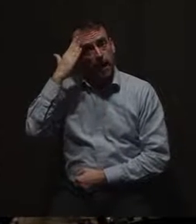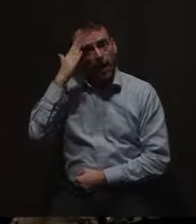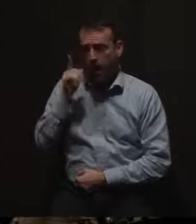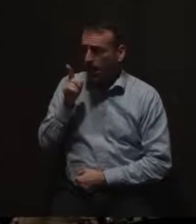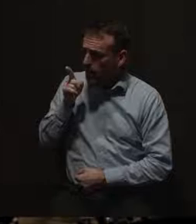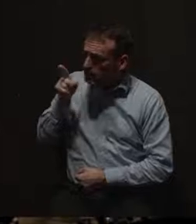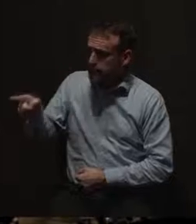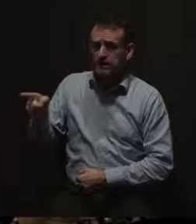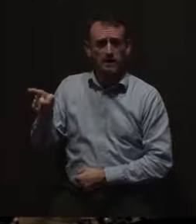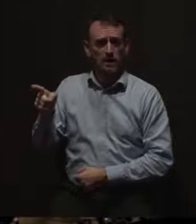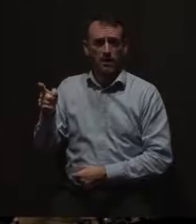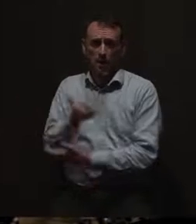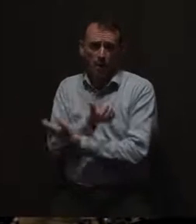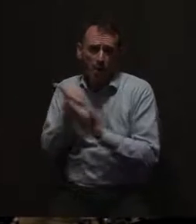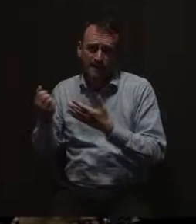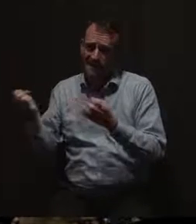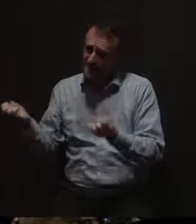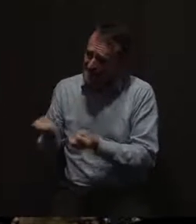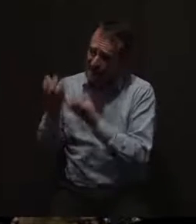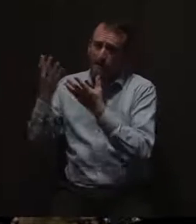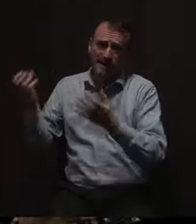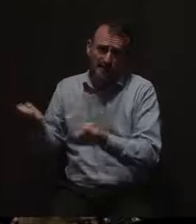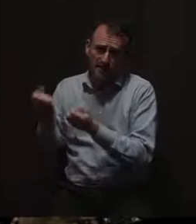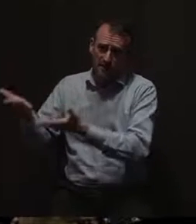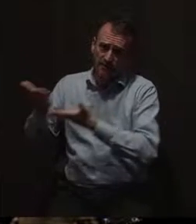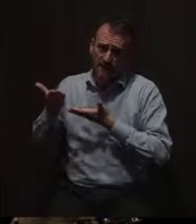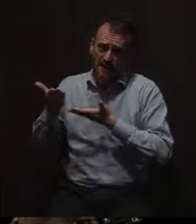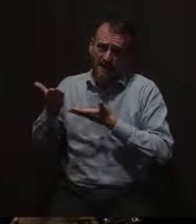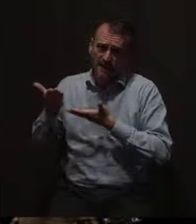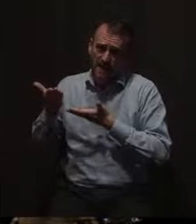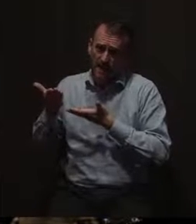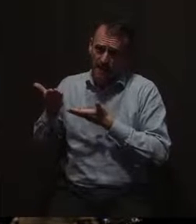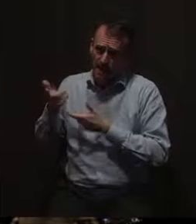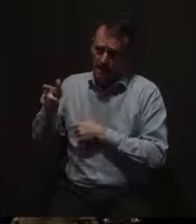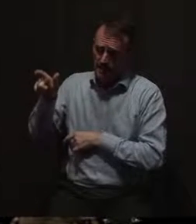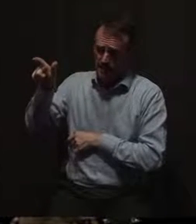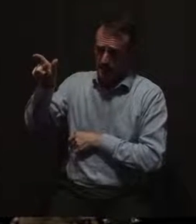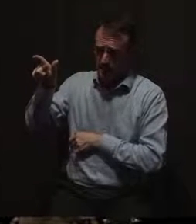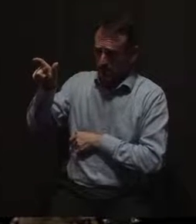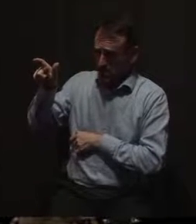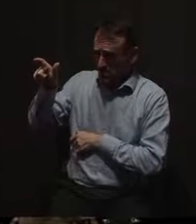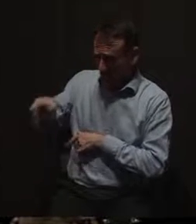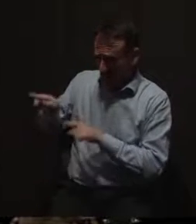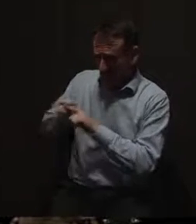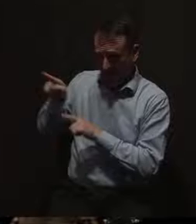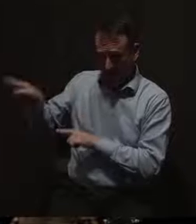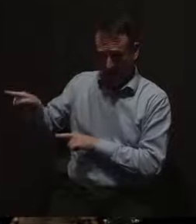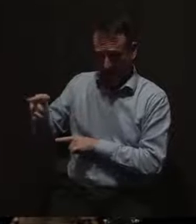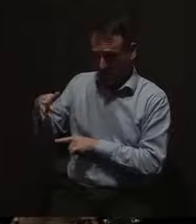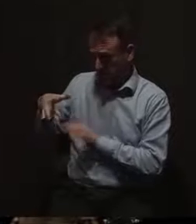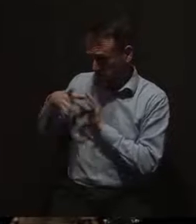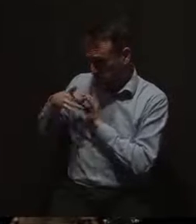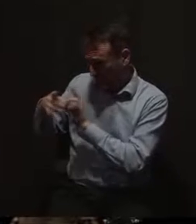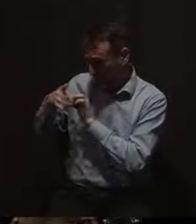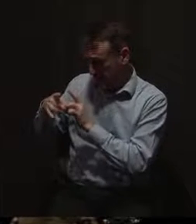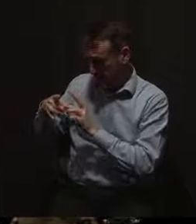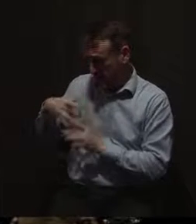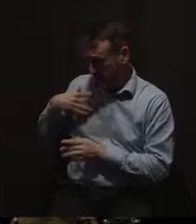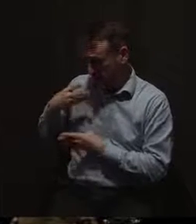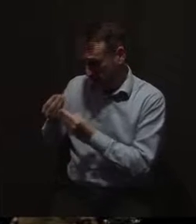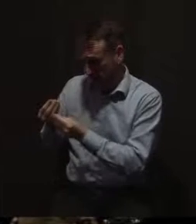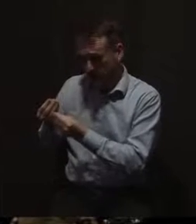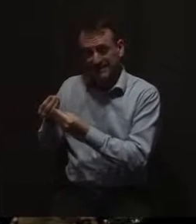loads of sacrifices, and it's not easy to live with people like that. So in the end, there will always be some kind